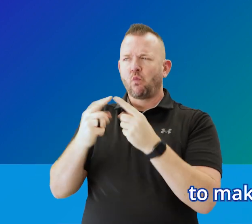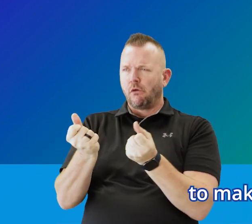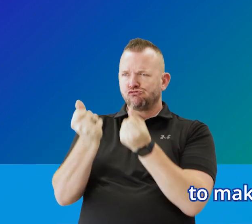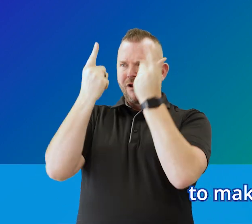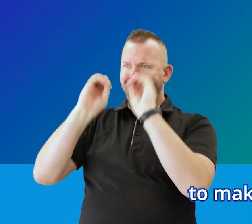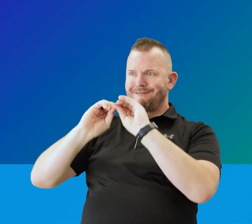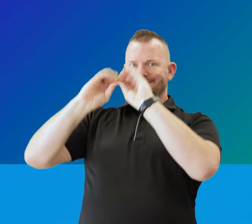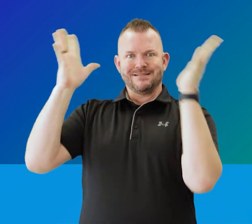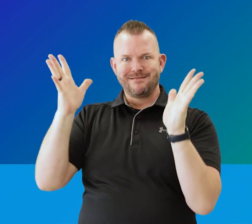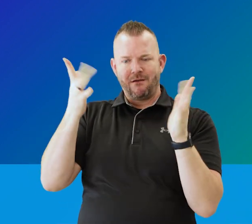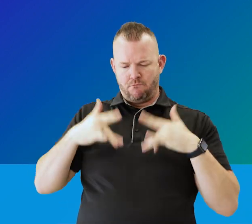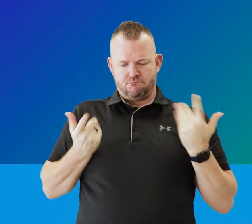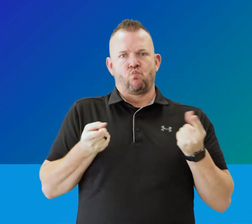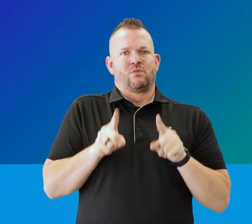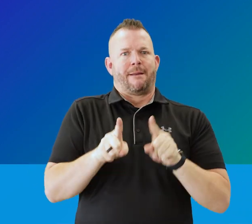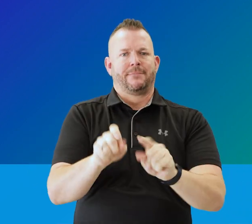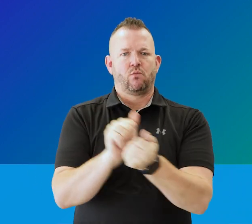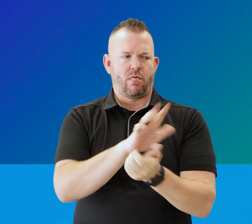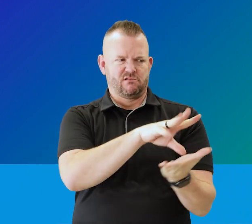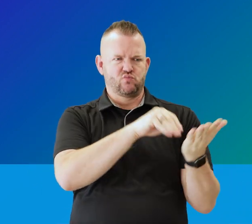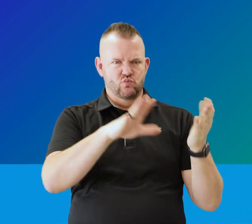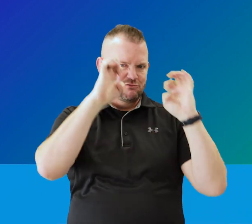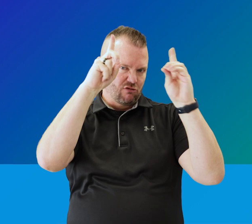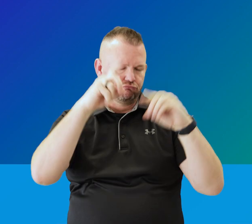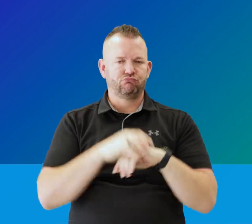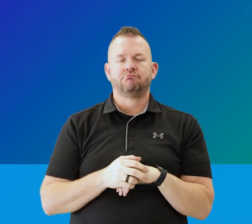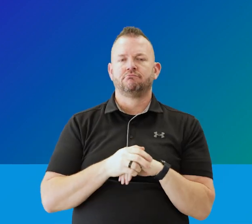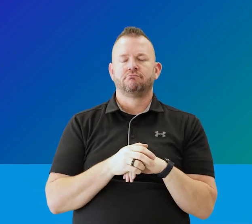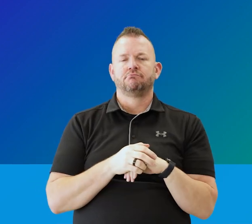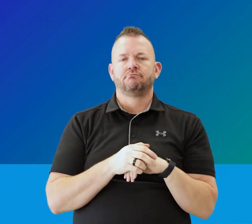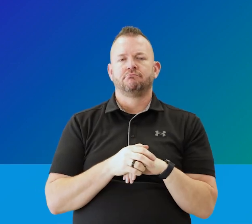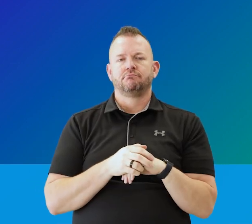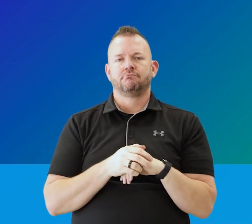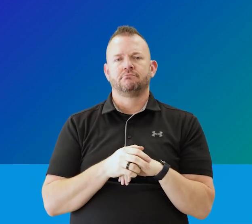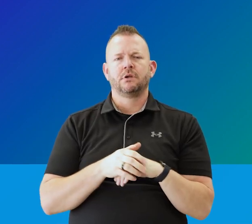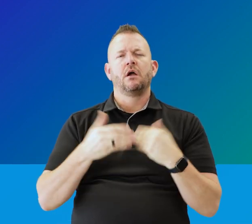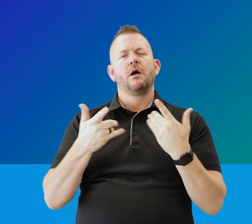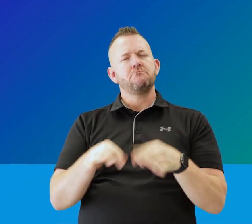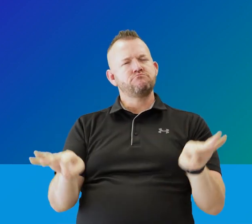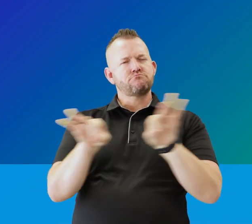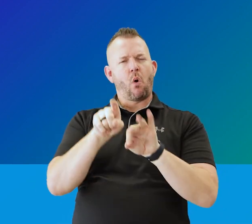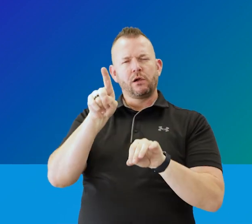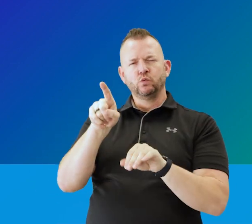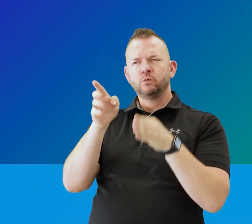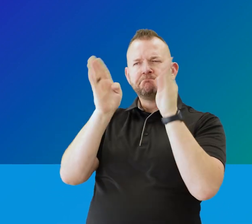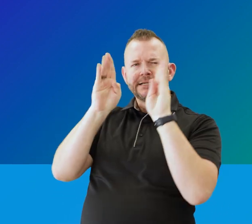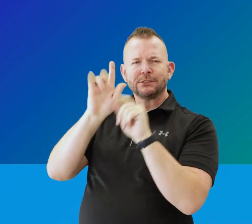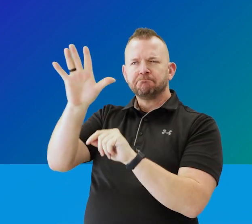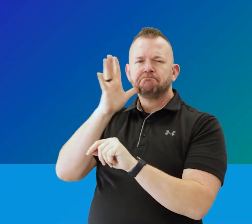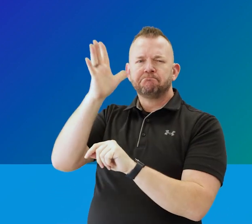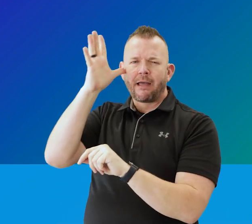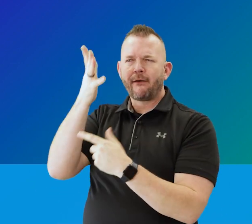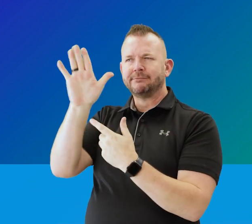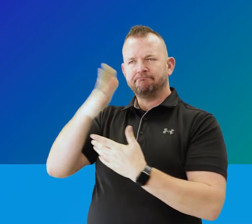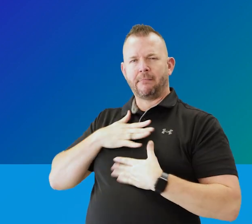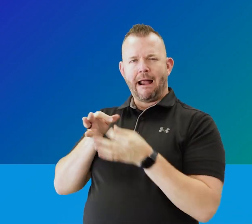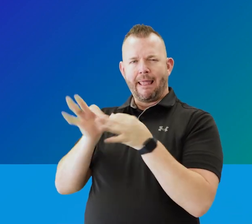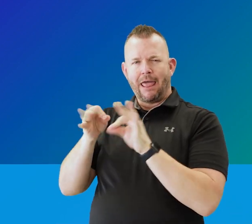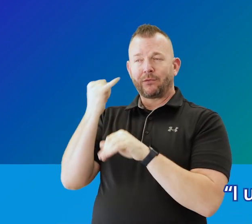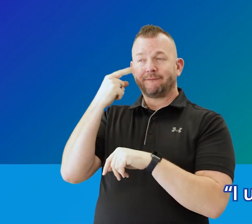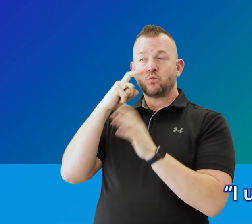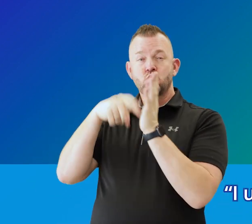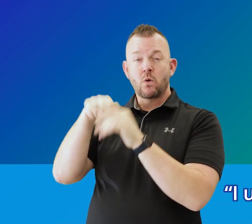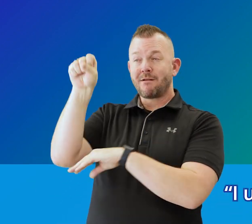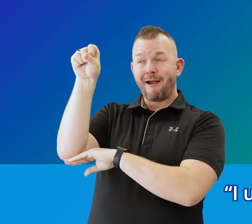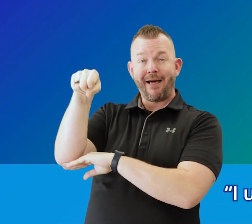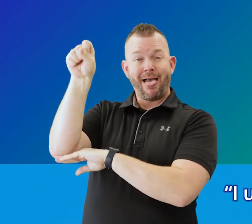everybody understands what's going on. Be mindful that a nod from a parent doesn't necessarily